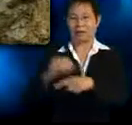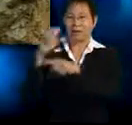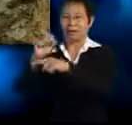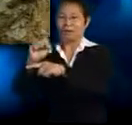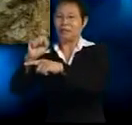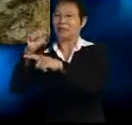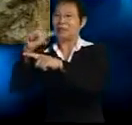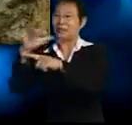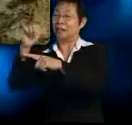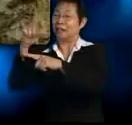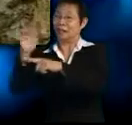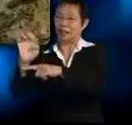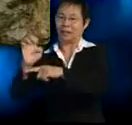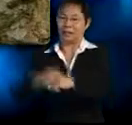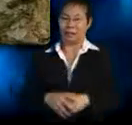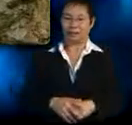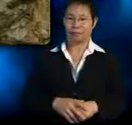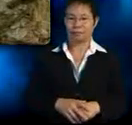silicate.